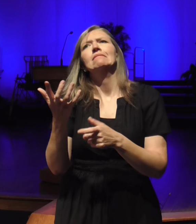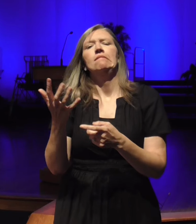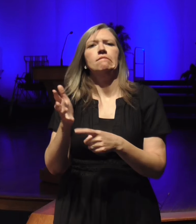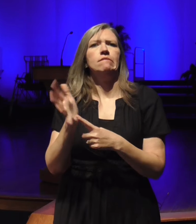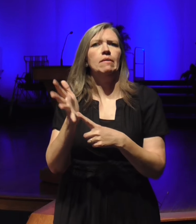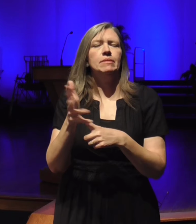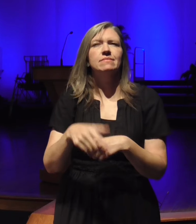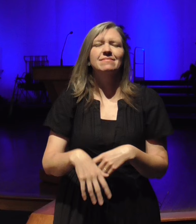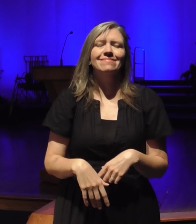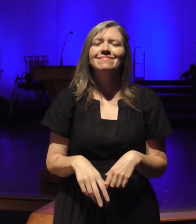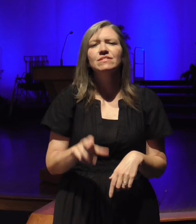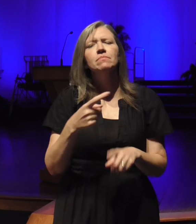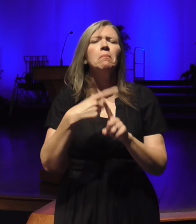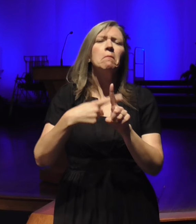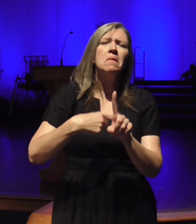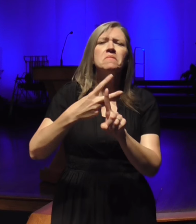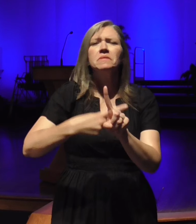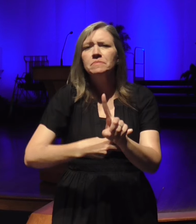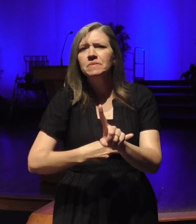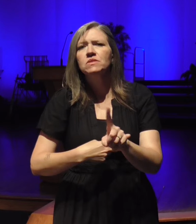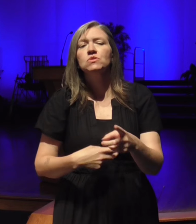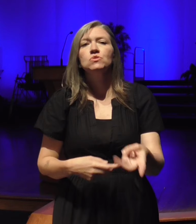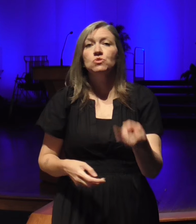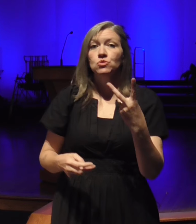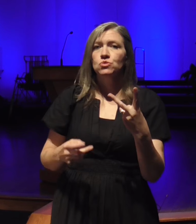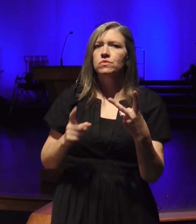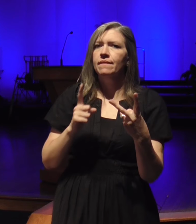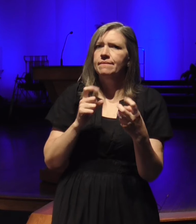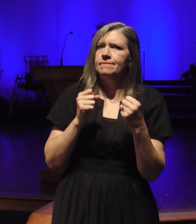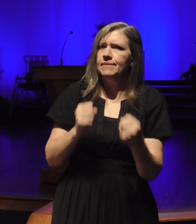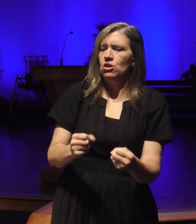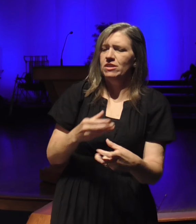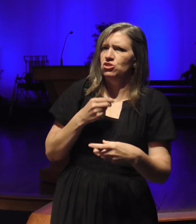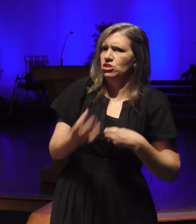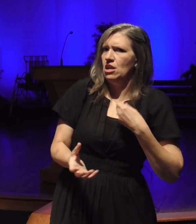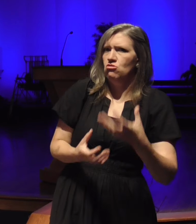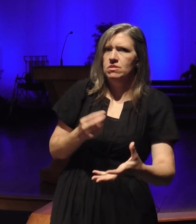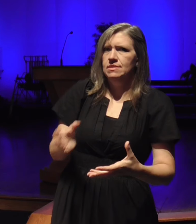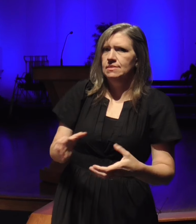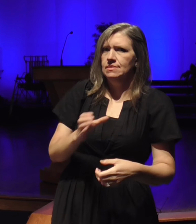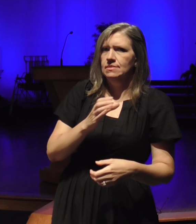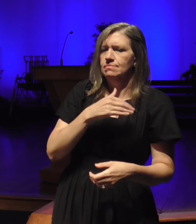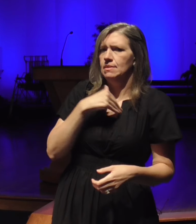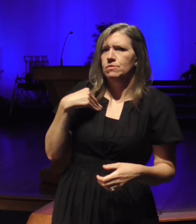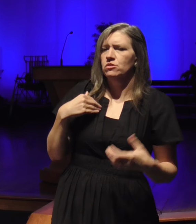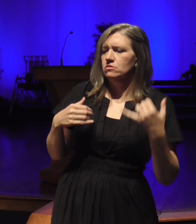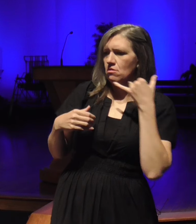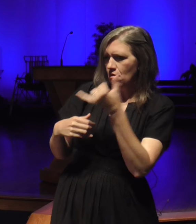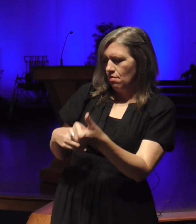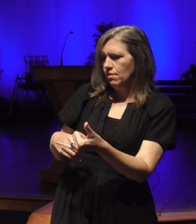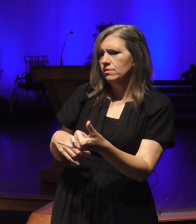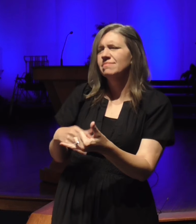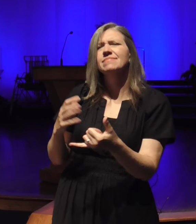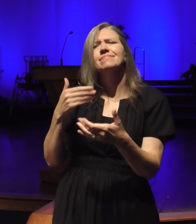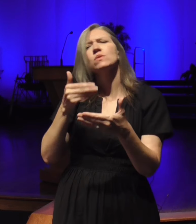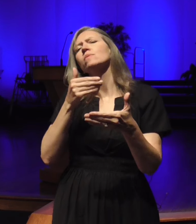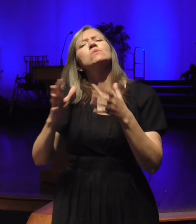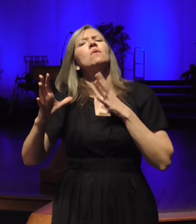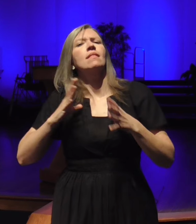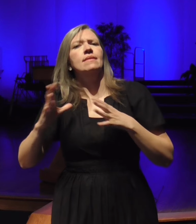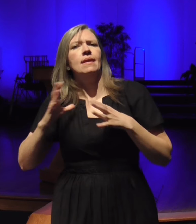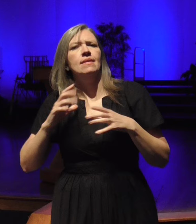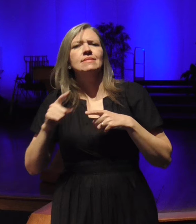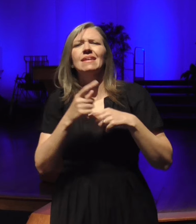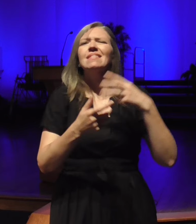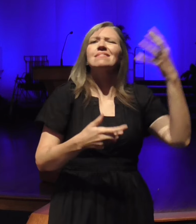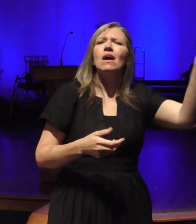lead minister with Michelle here at Mile High Church for about 5 minutes, and it was a few months in, and 2 very generous